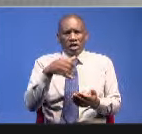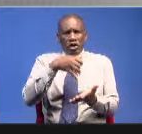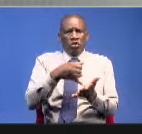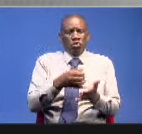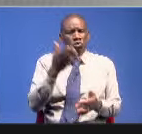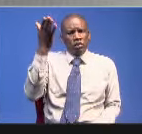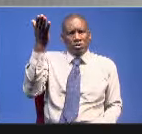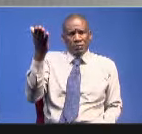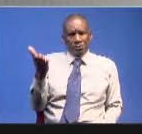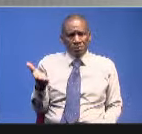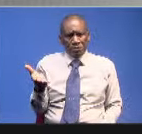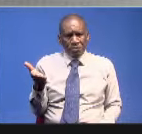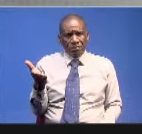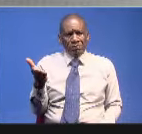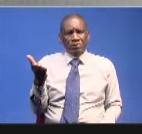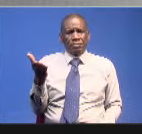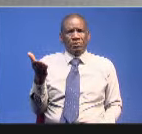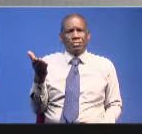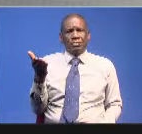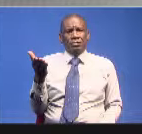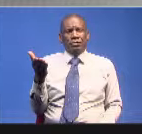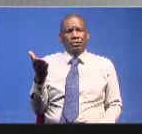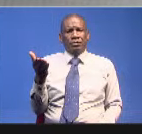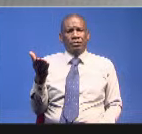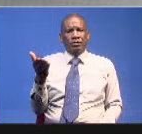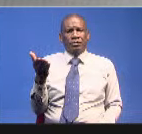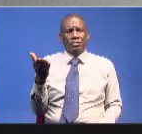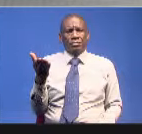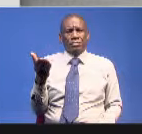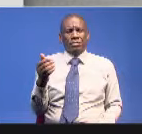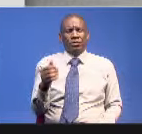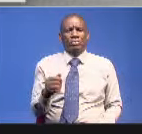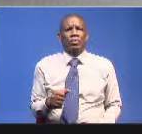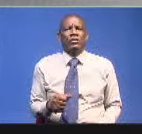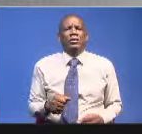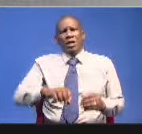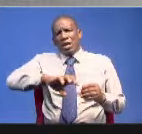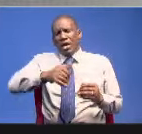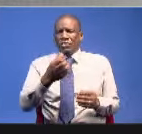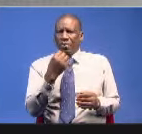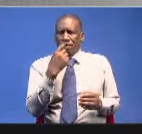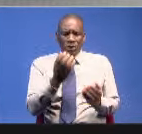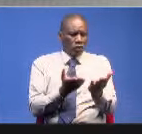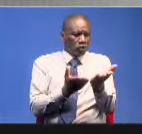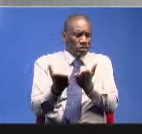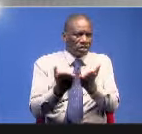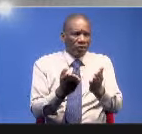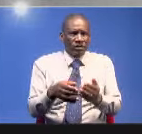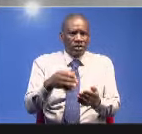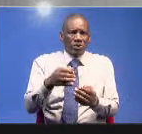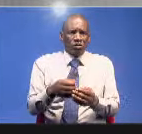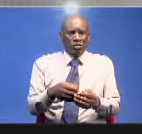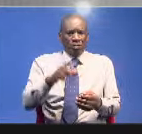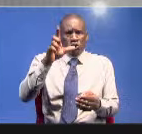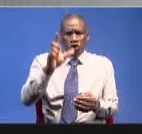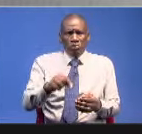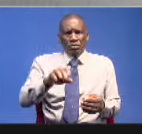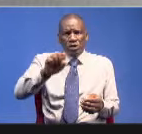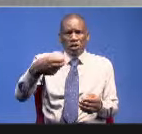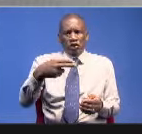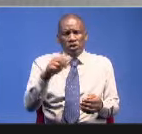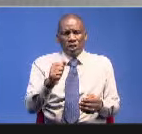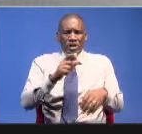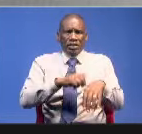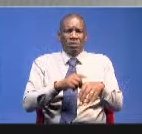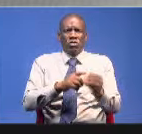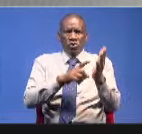breast, colon, cervix, and prostate cancers. Other medical services will be cheaper in the SHA era,